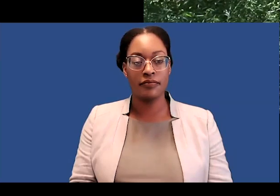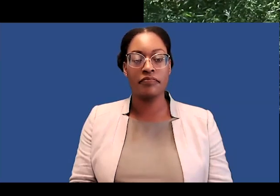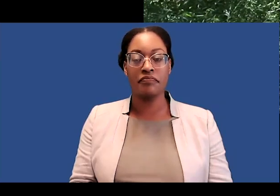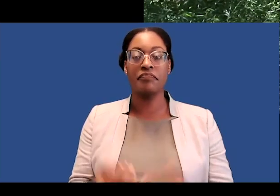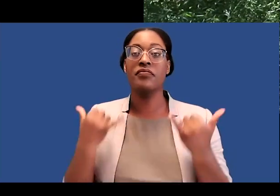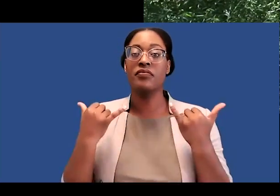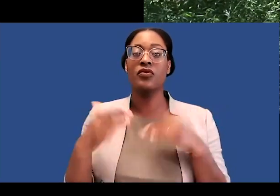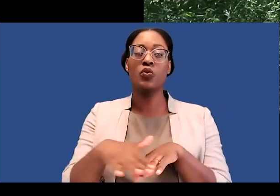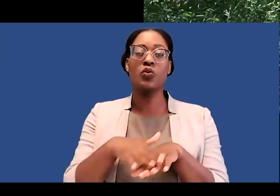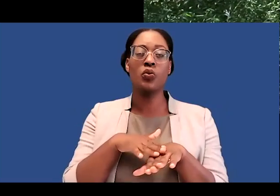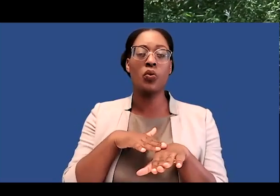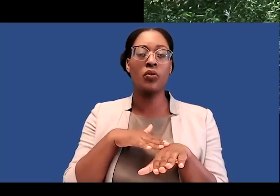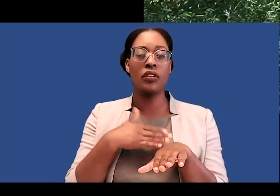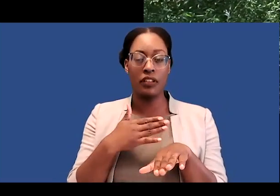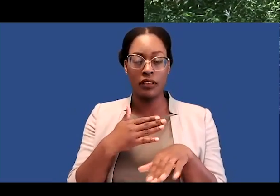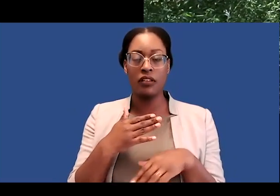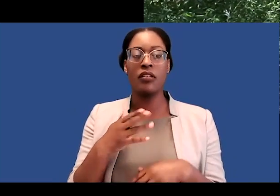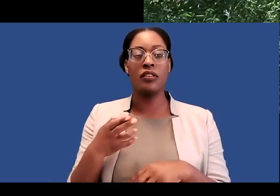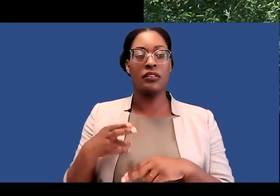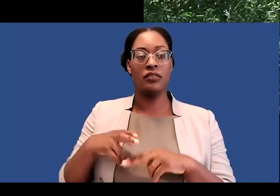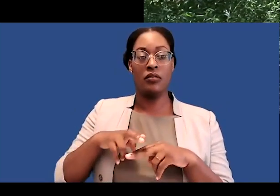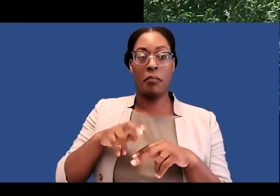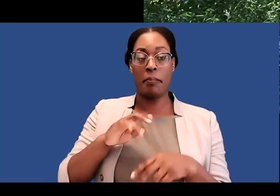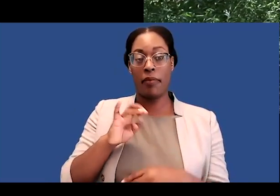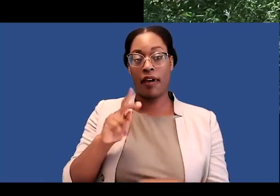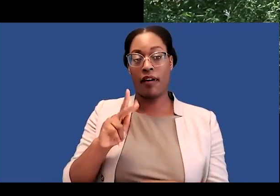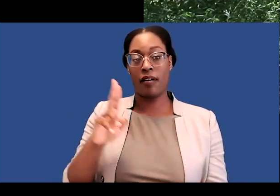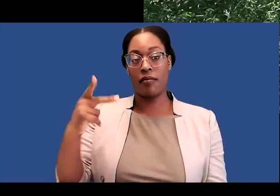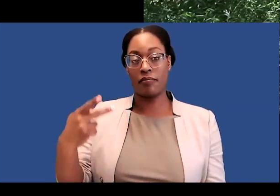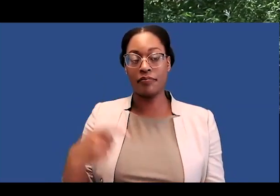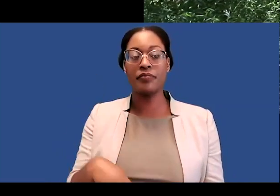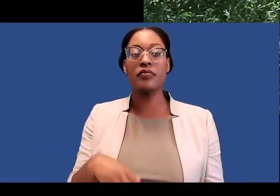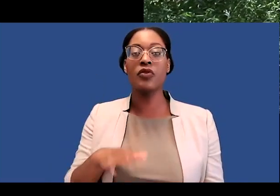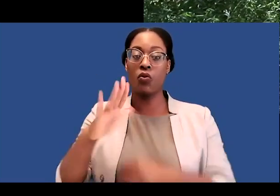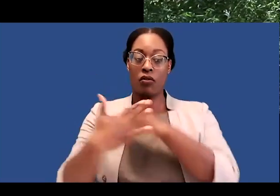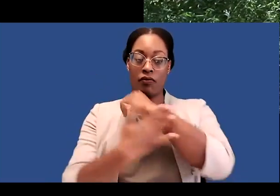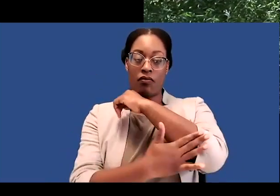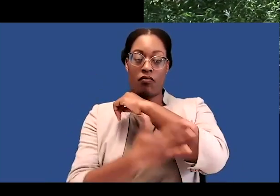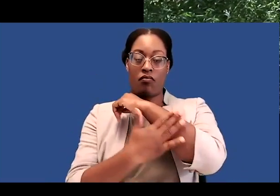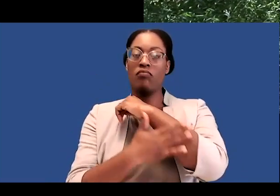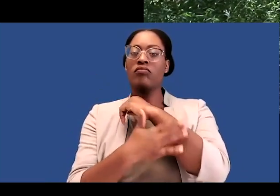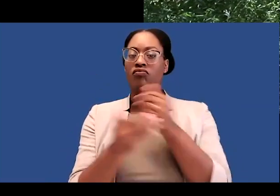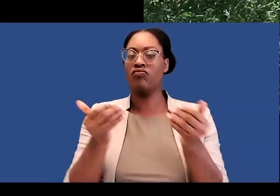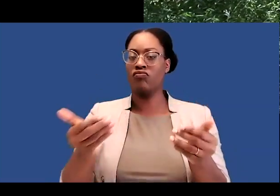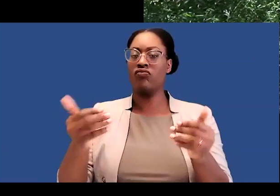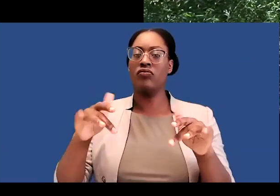Now we're going to slowly bring it back up. So we're going to bring the forearms onto your